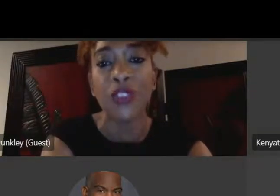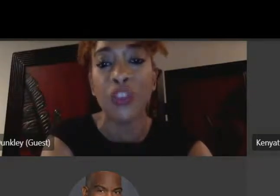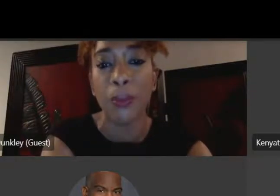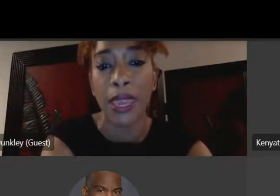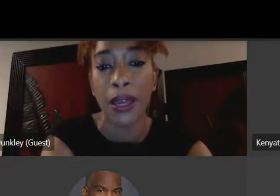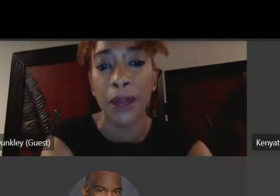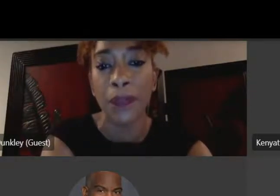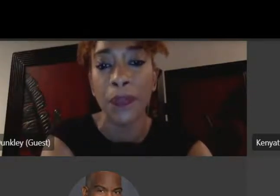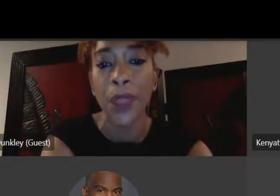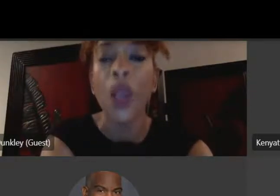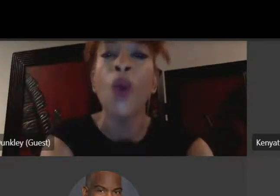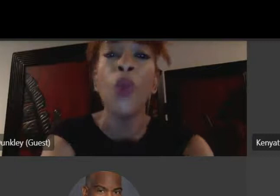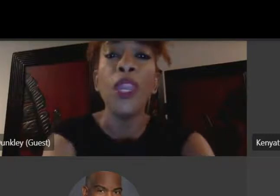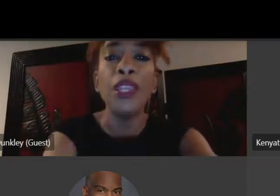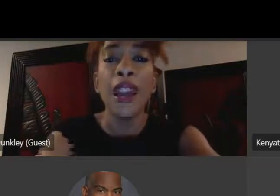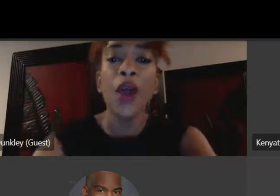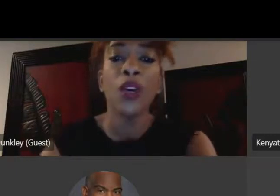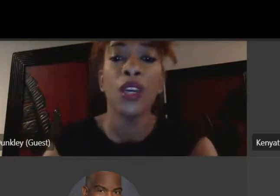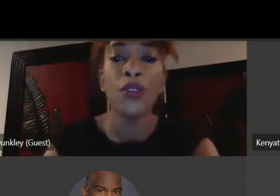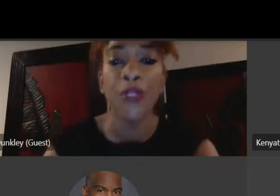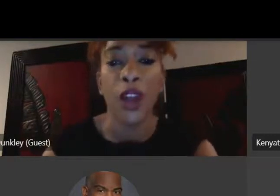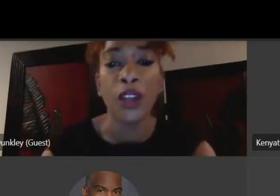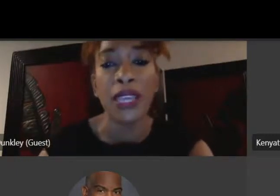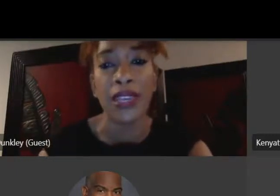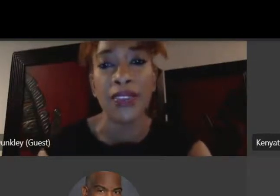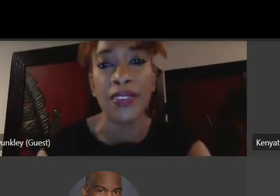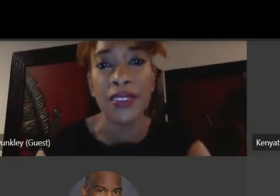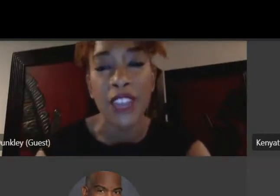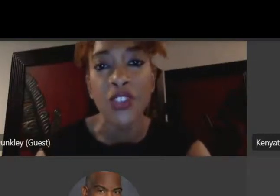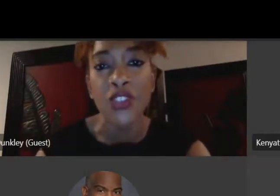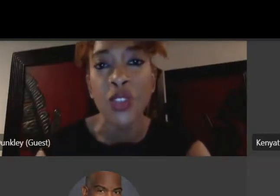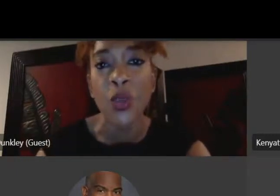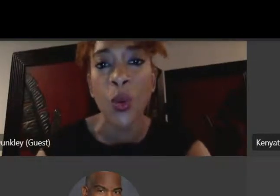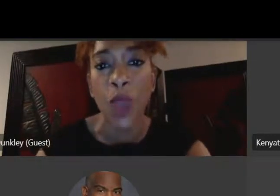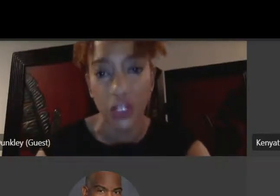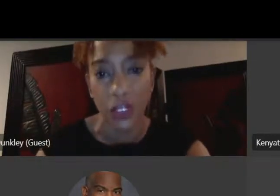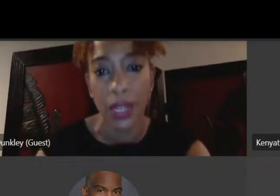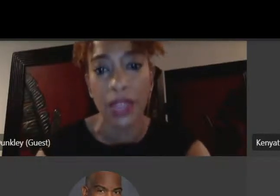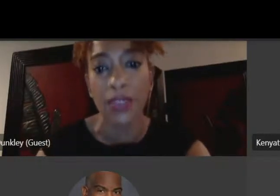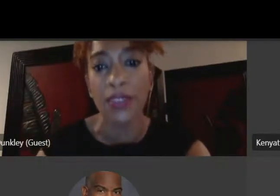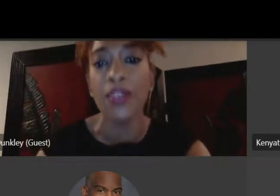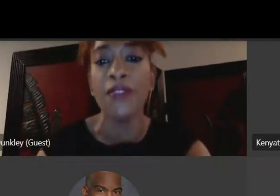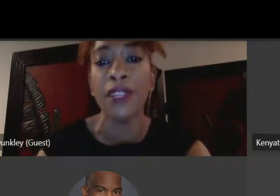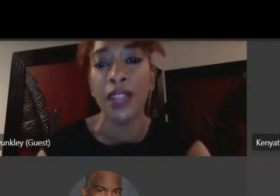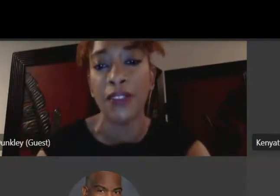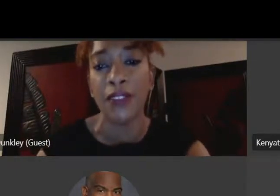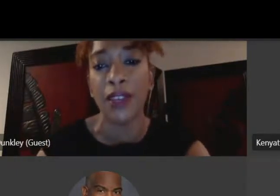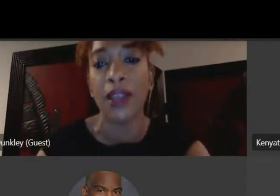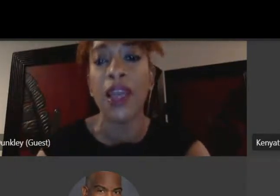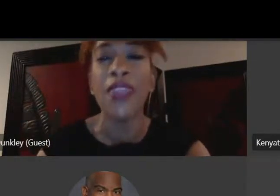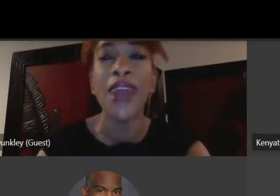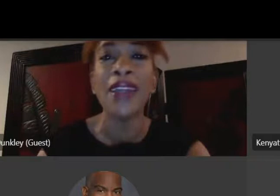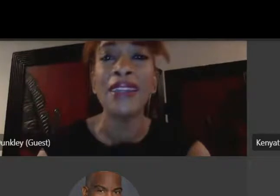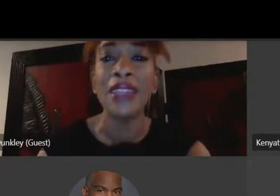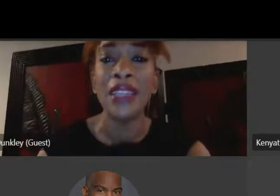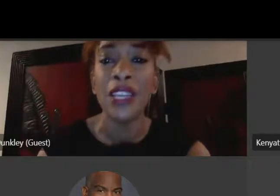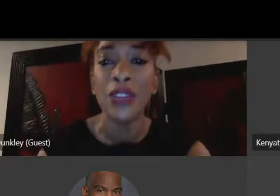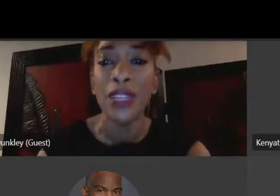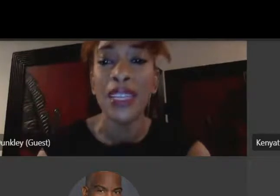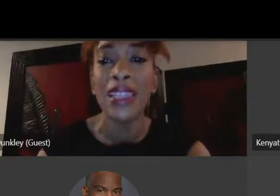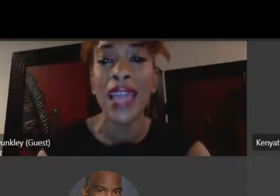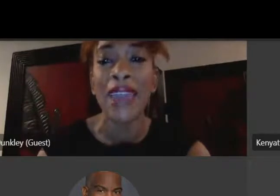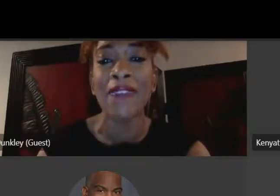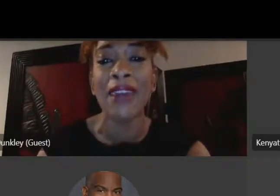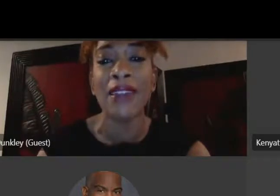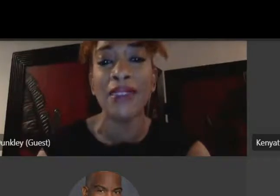and Jamaica. We now confront an essential question in the city of Philadelphia that is